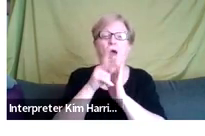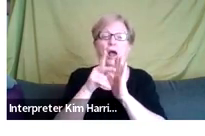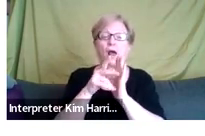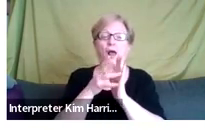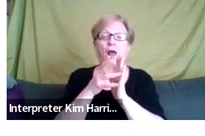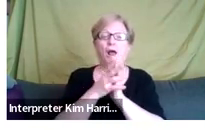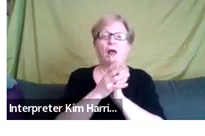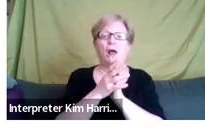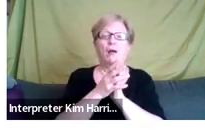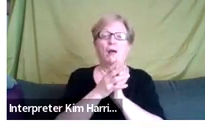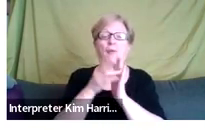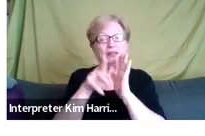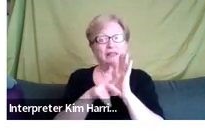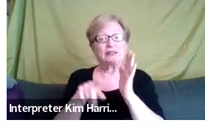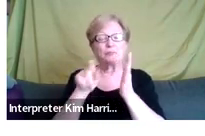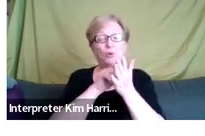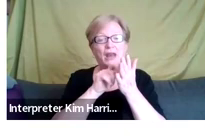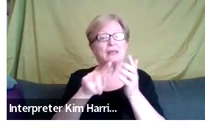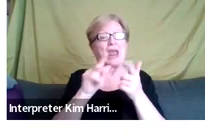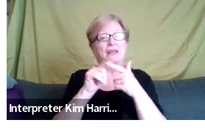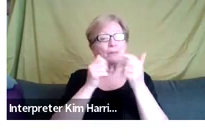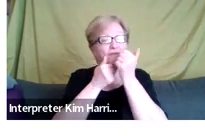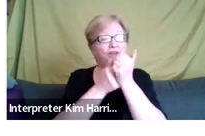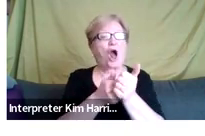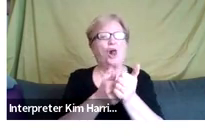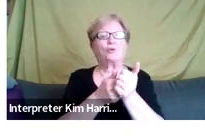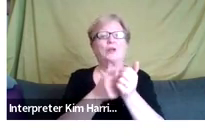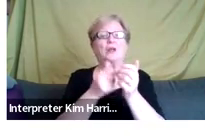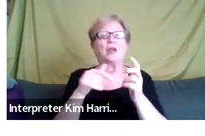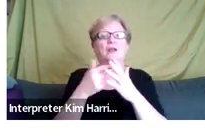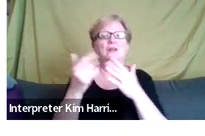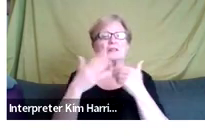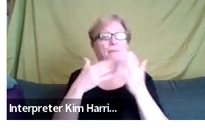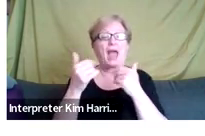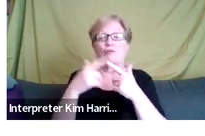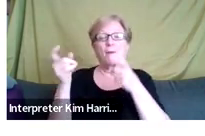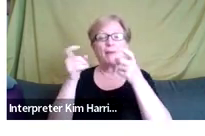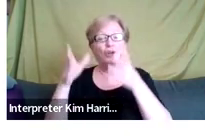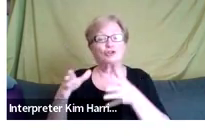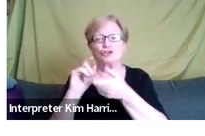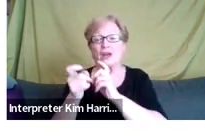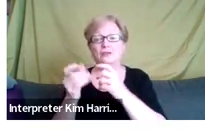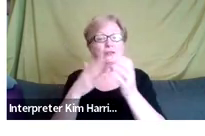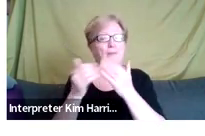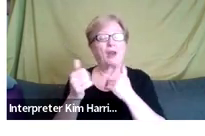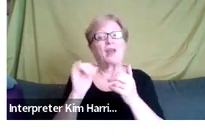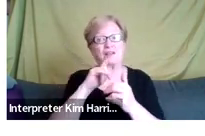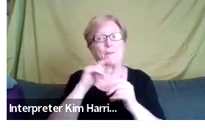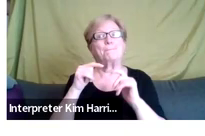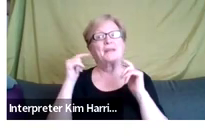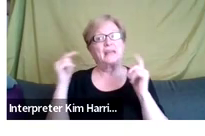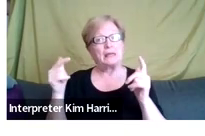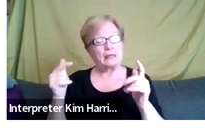practices, policies written in to be followed for future employees, regardless of manager changes. That's huge.